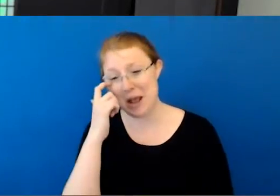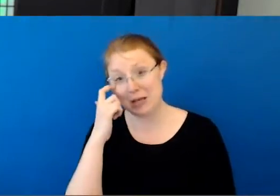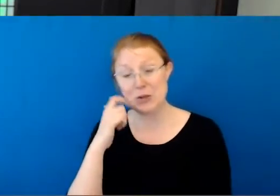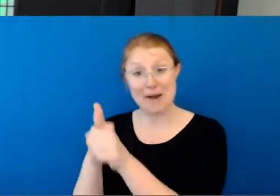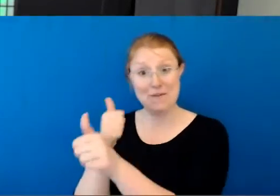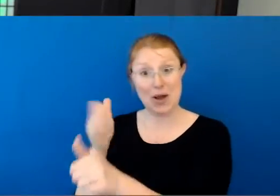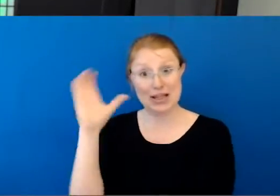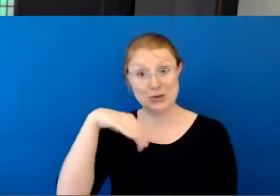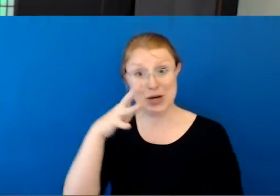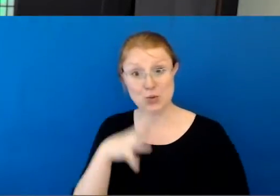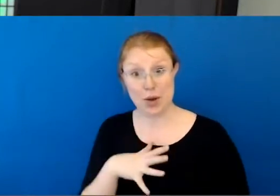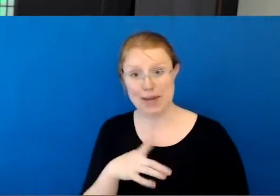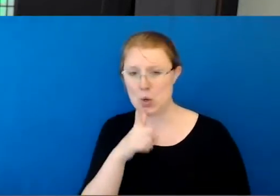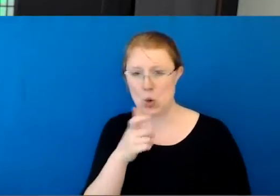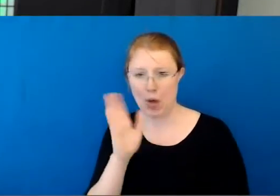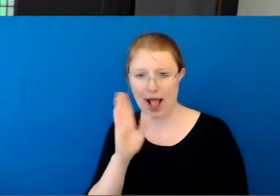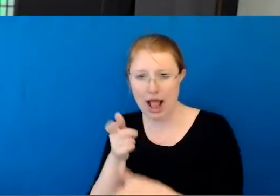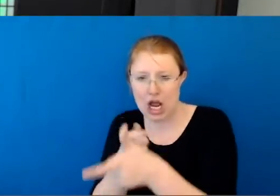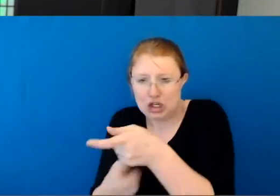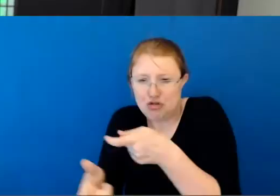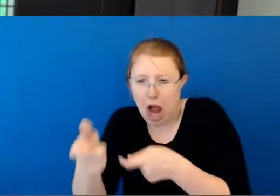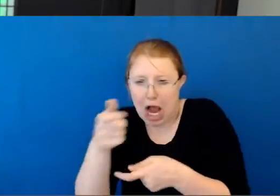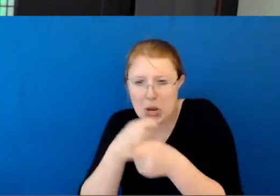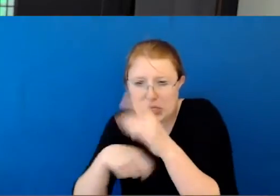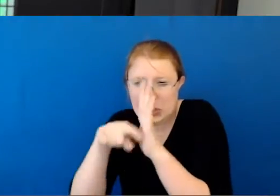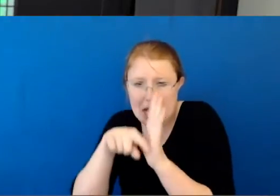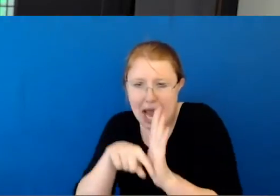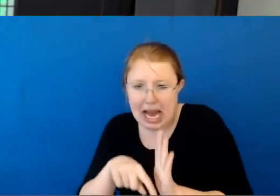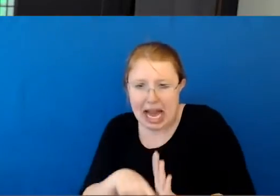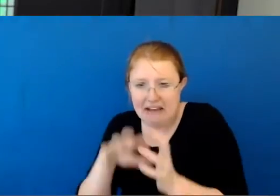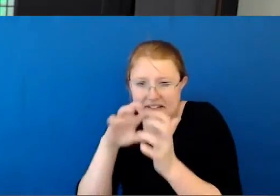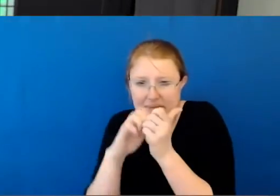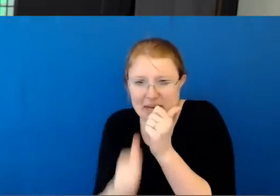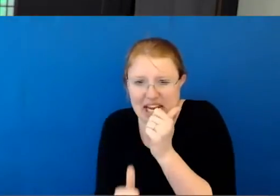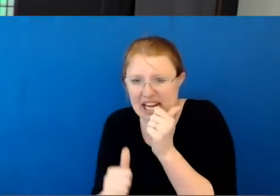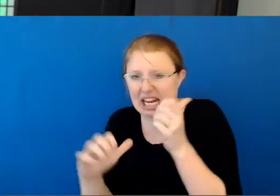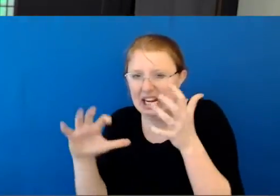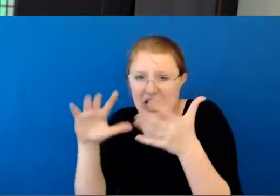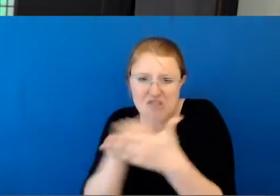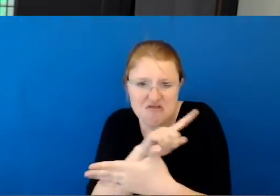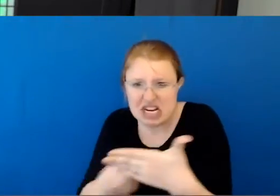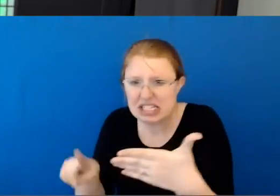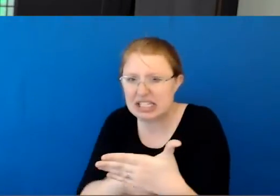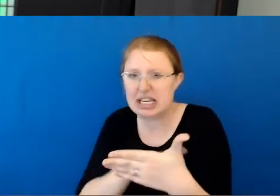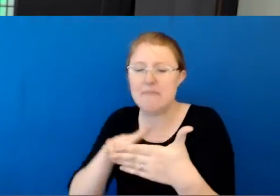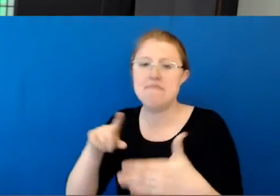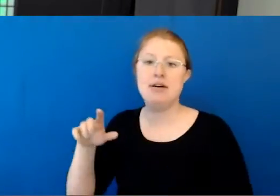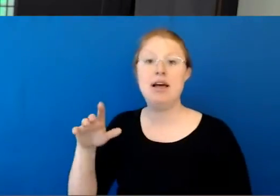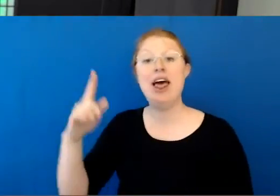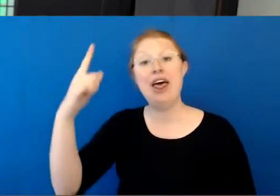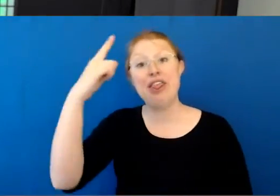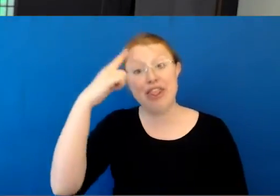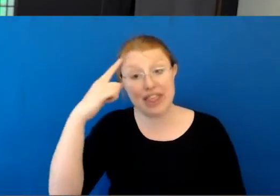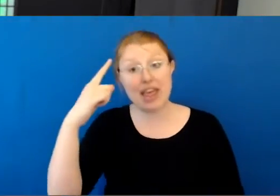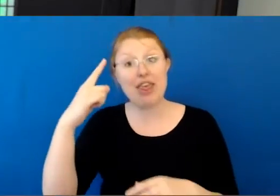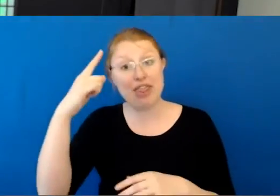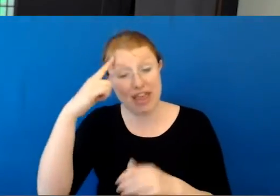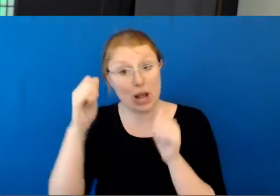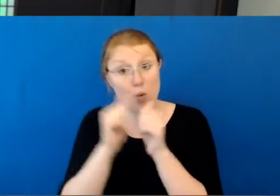all right? I've known some pretty strange women in my day. The virtuous ones are better, I can